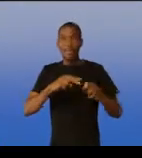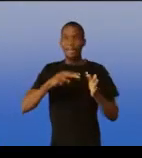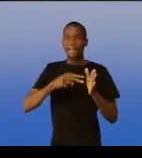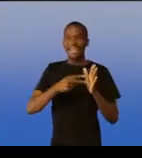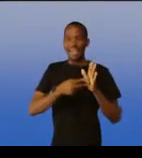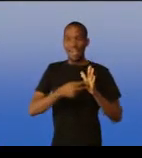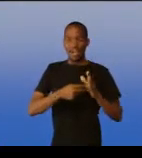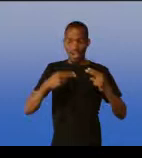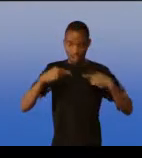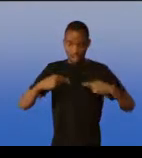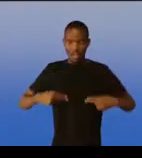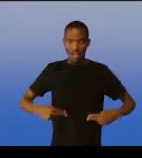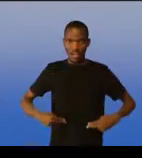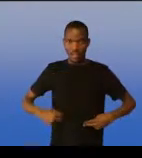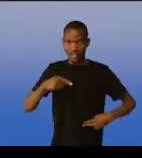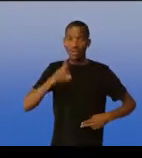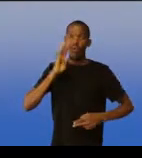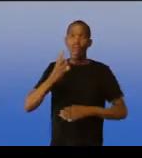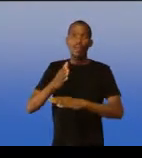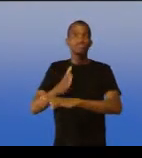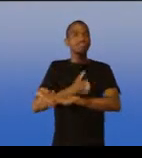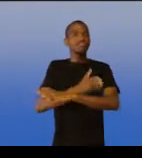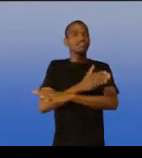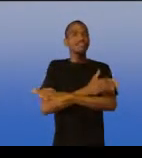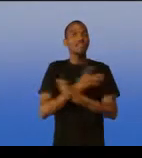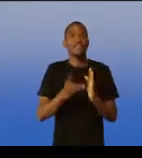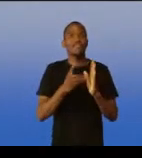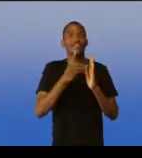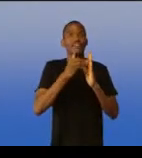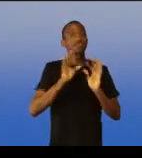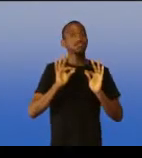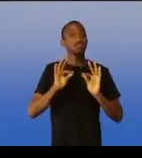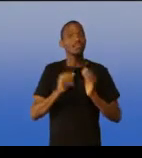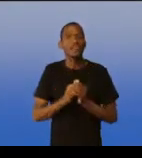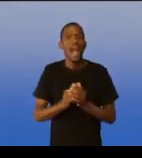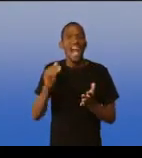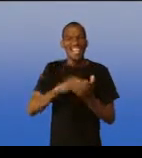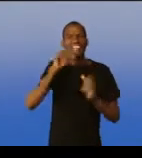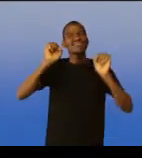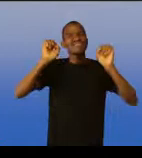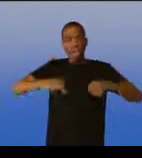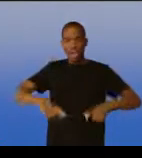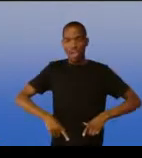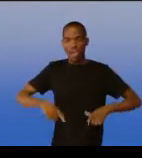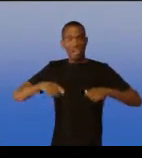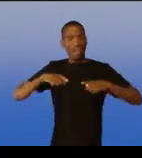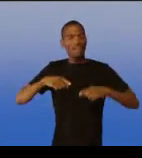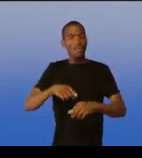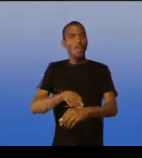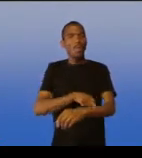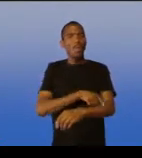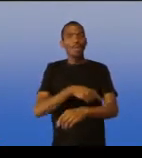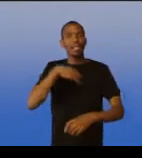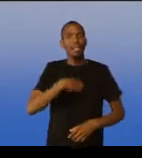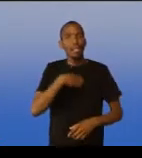gore botsogo ba gagwe bo a go tokagala, wa go kgona go tshela a sa lwale jaaka